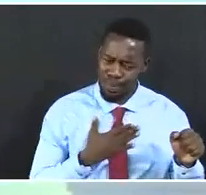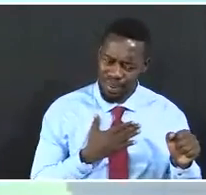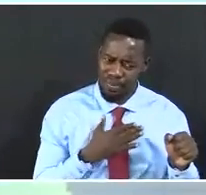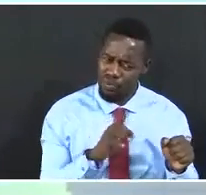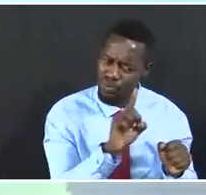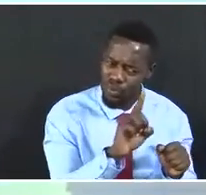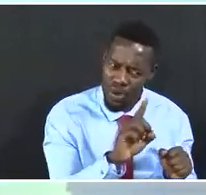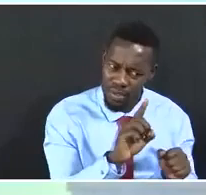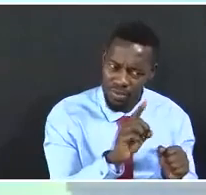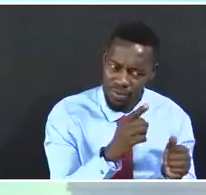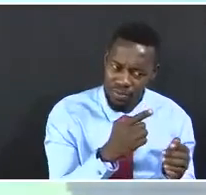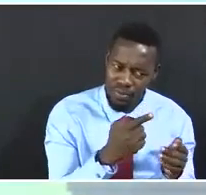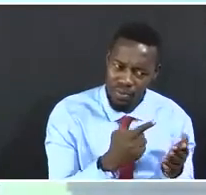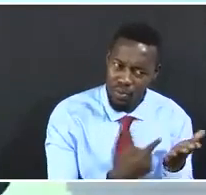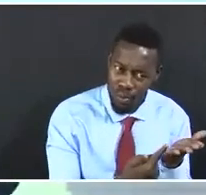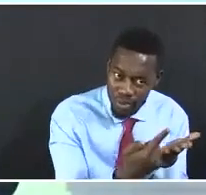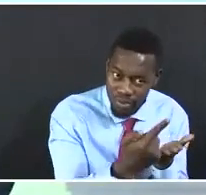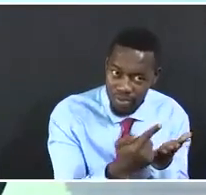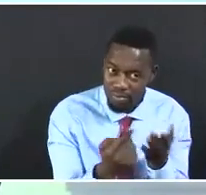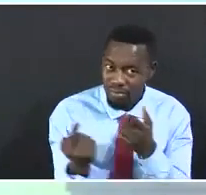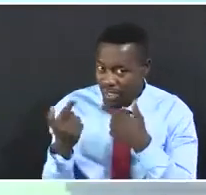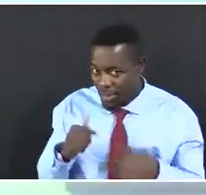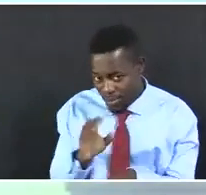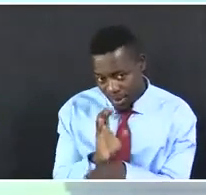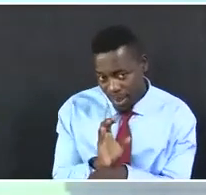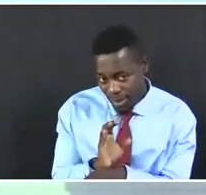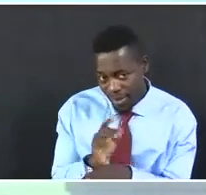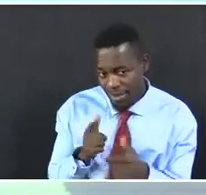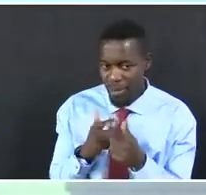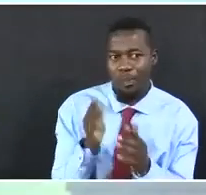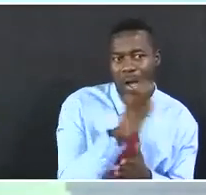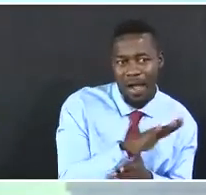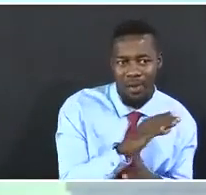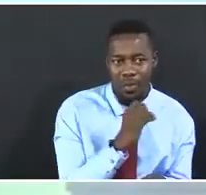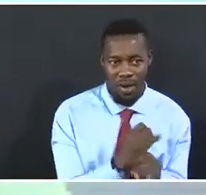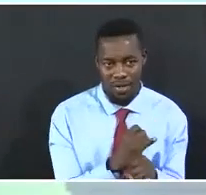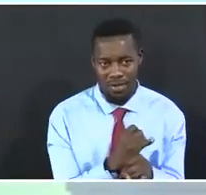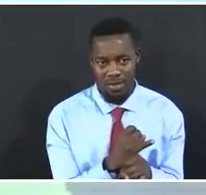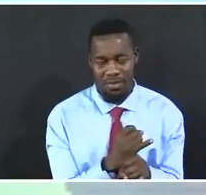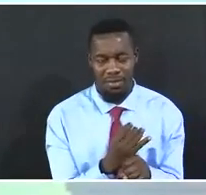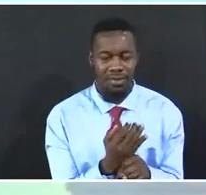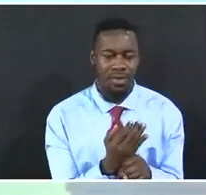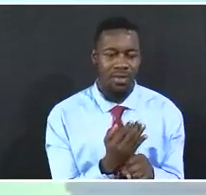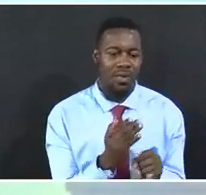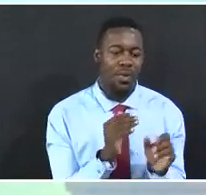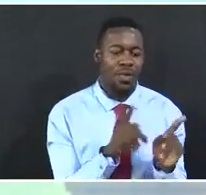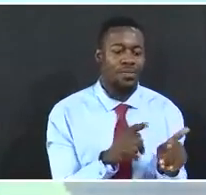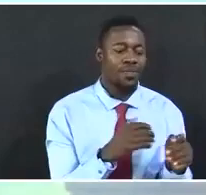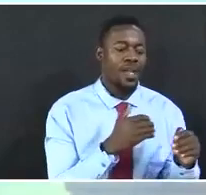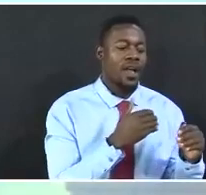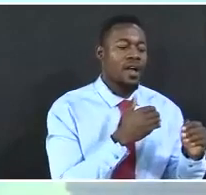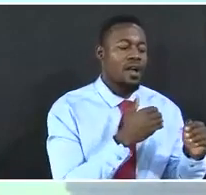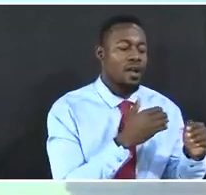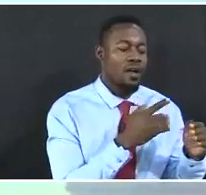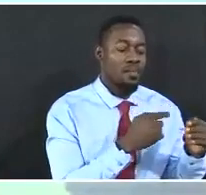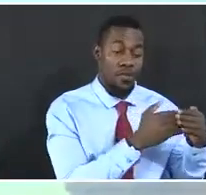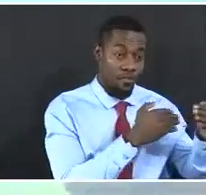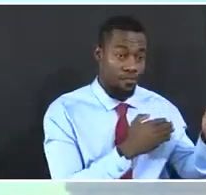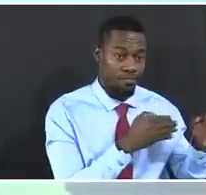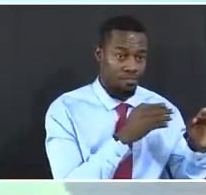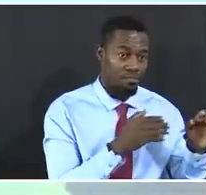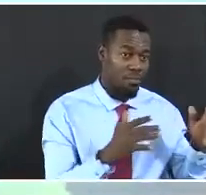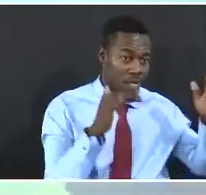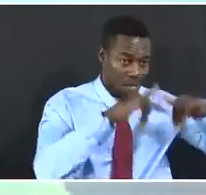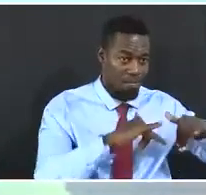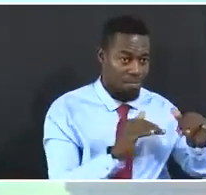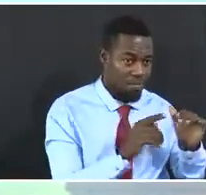here. Then I was called and I was told to resign. In fact, I resigned very fast. I resigned very fast and then I came back